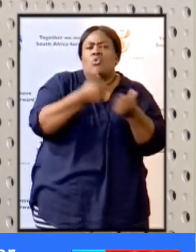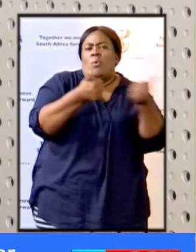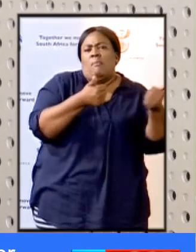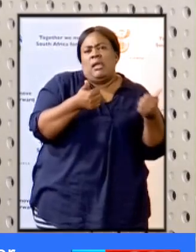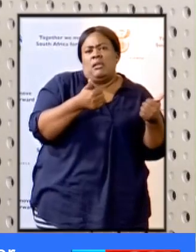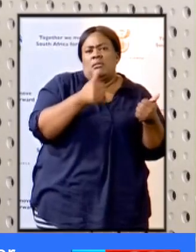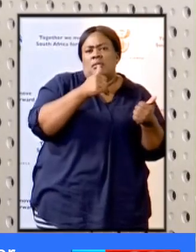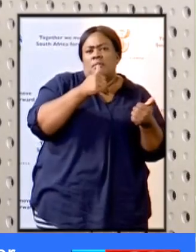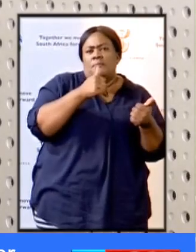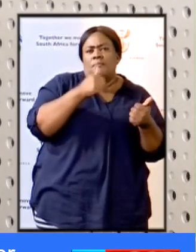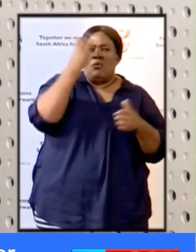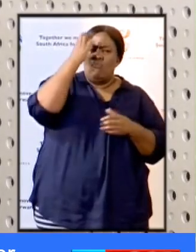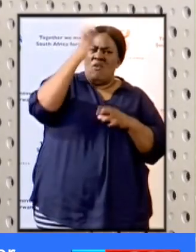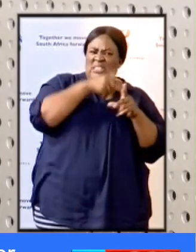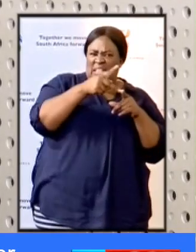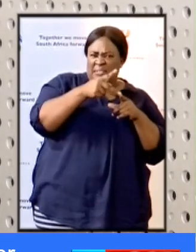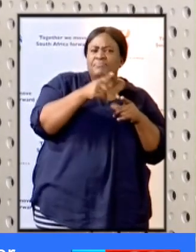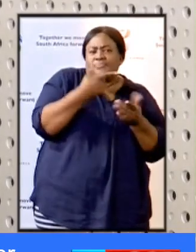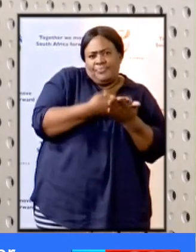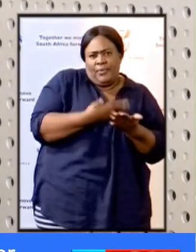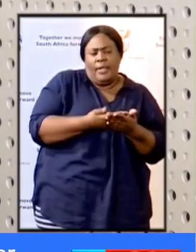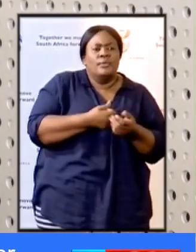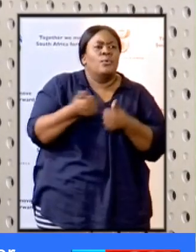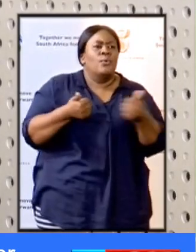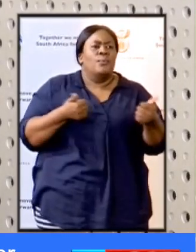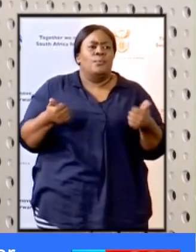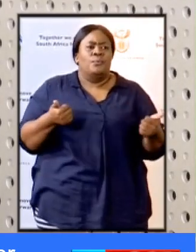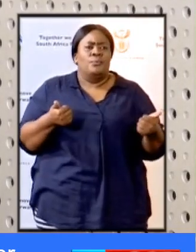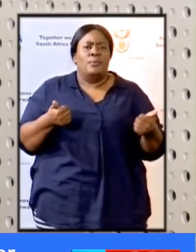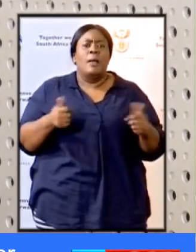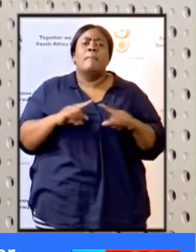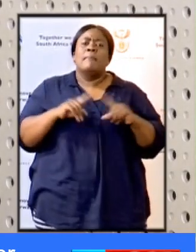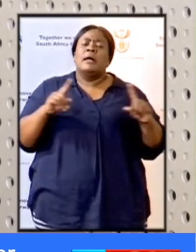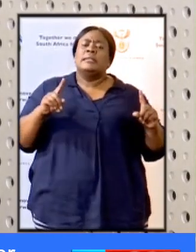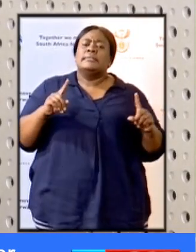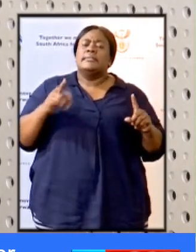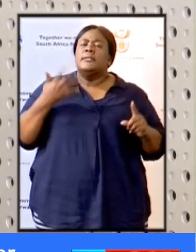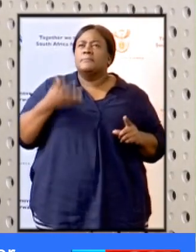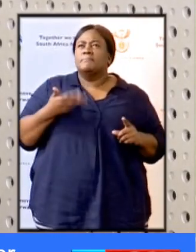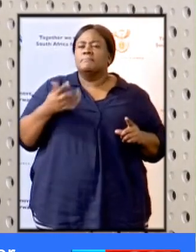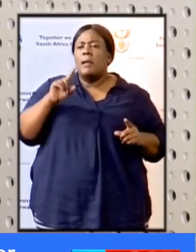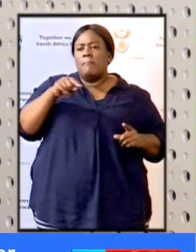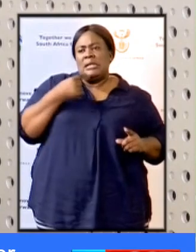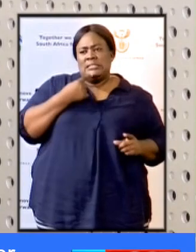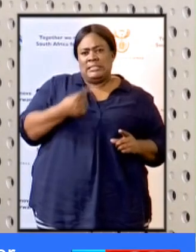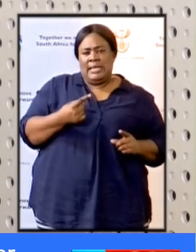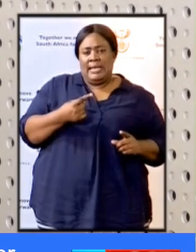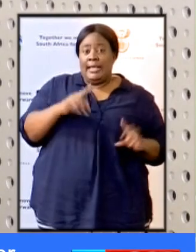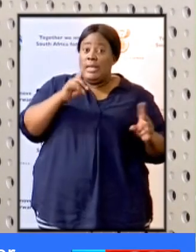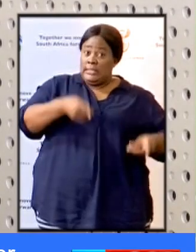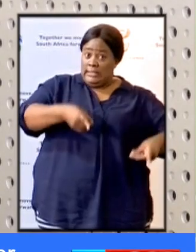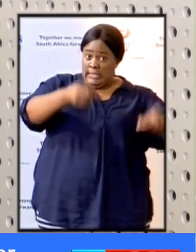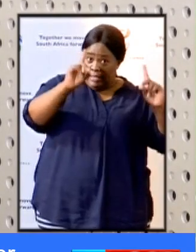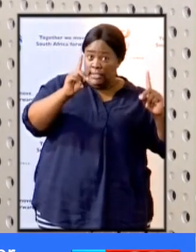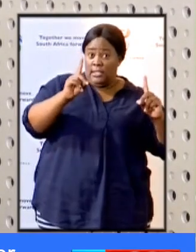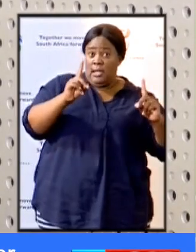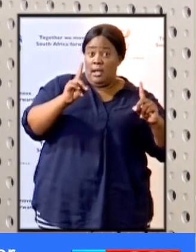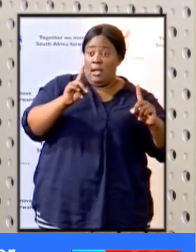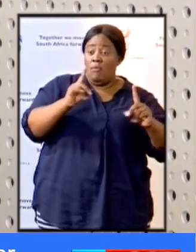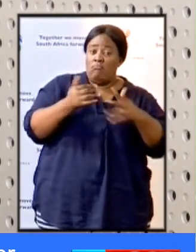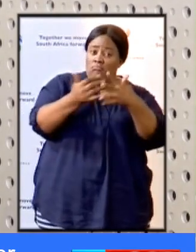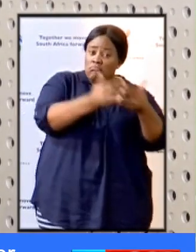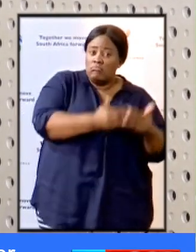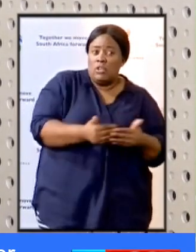in Verasa, because you are the one who makes the overall commentary, but I must say that The danger we must guard against. By